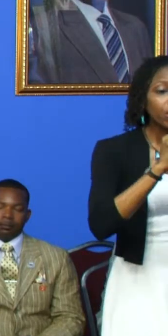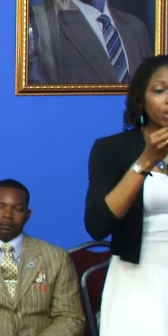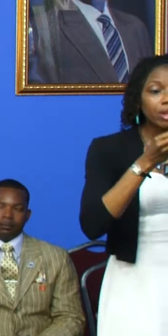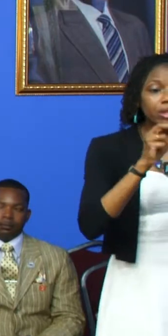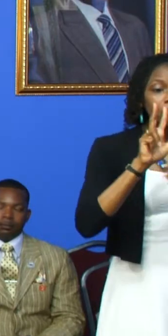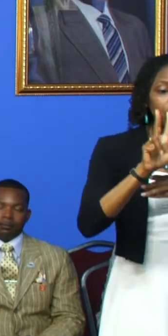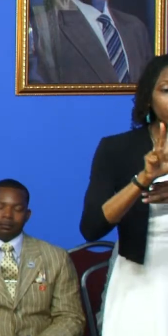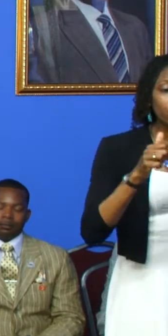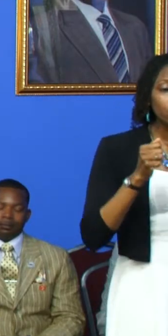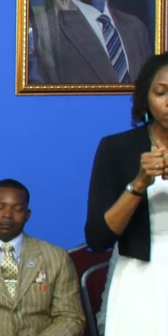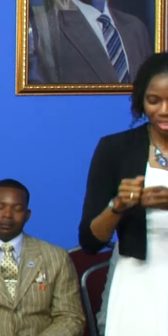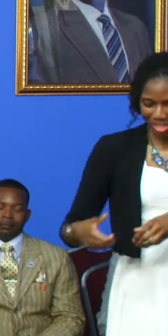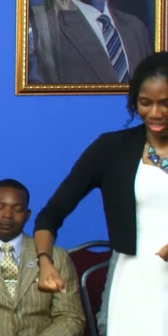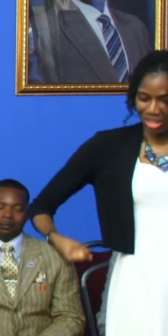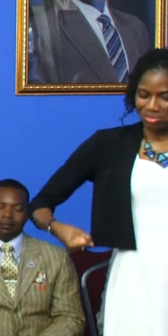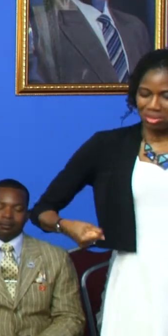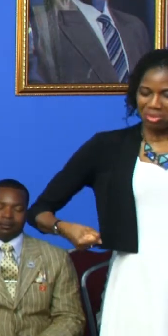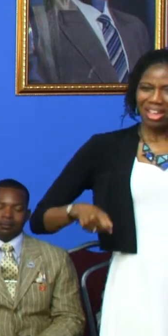case.